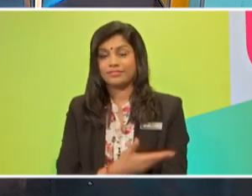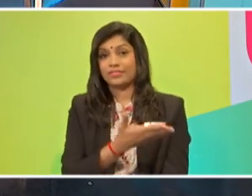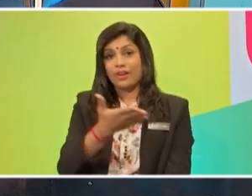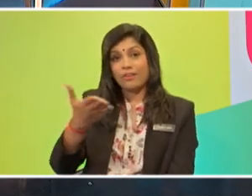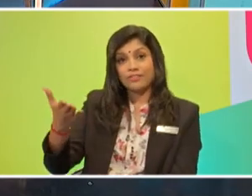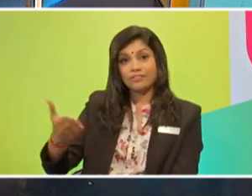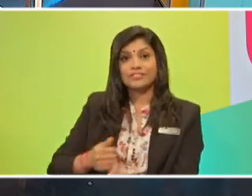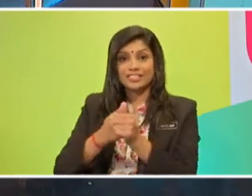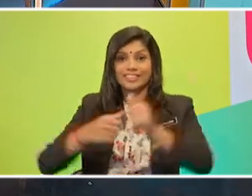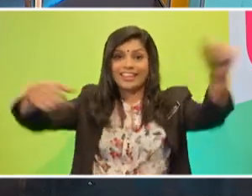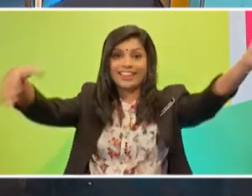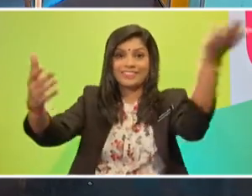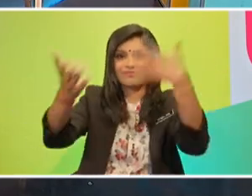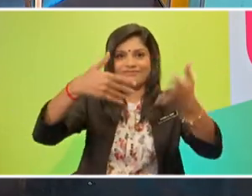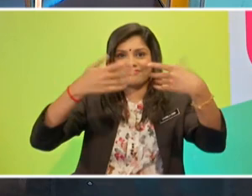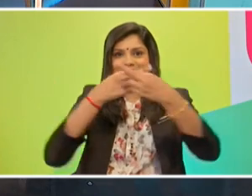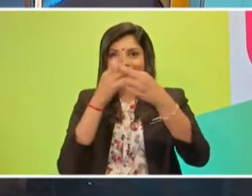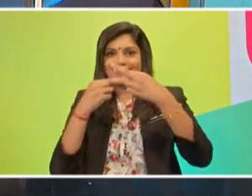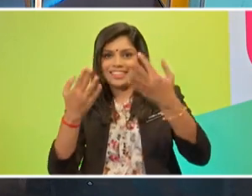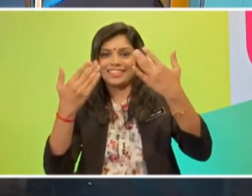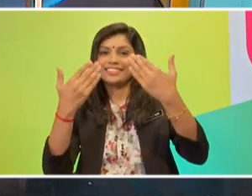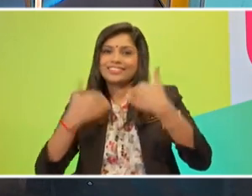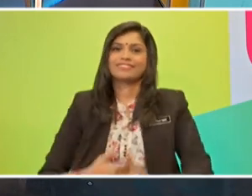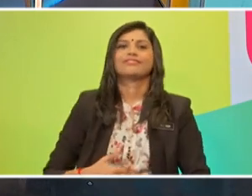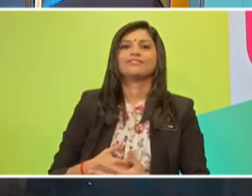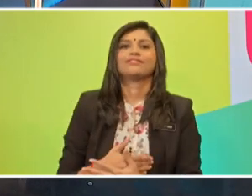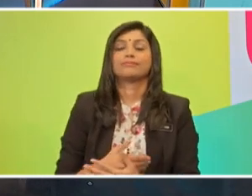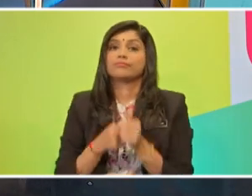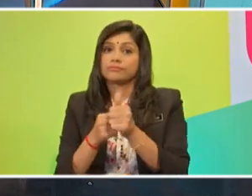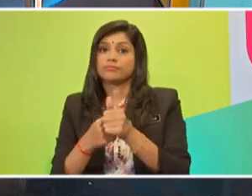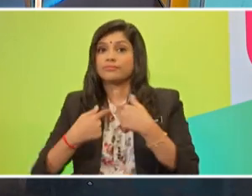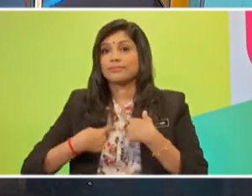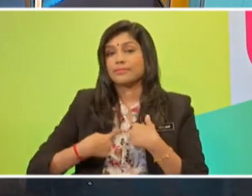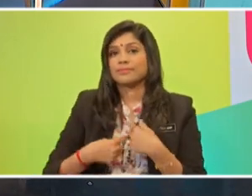at home can also sing together with us. Okay.